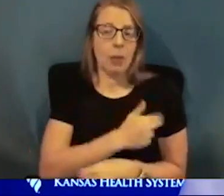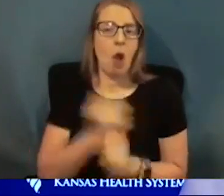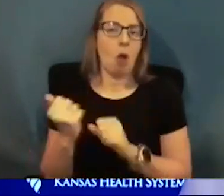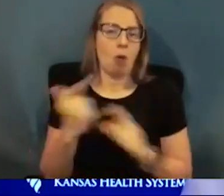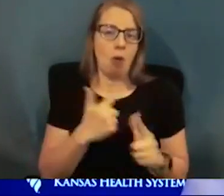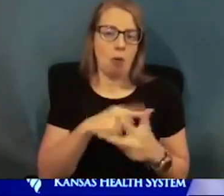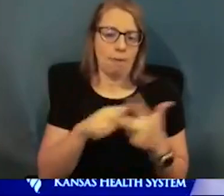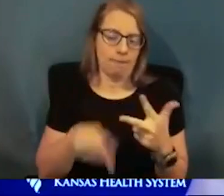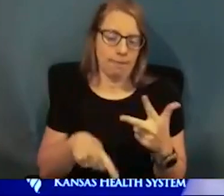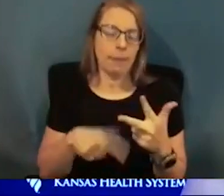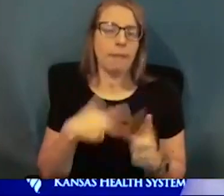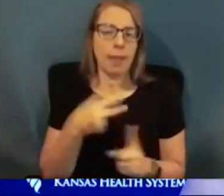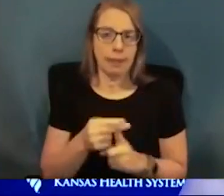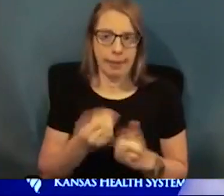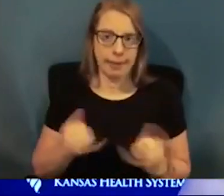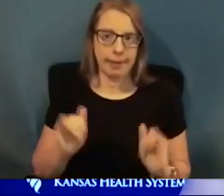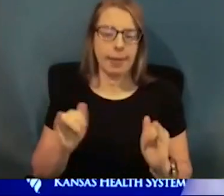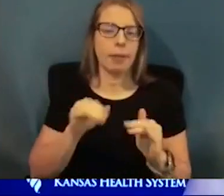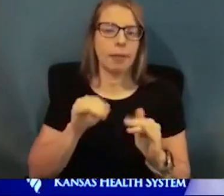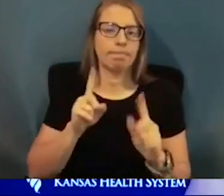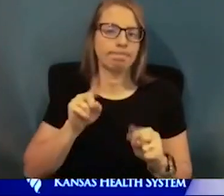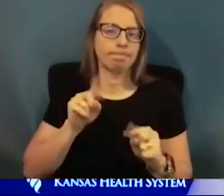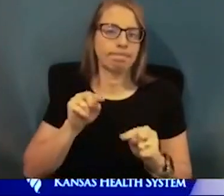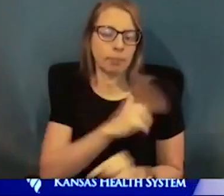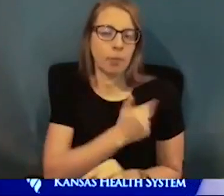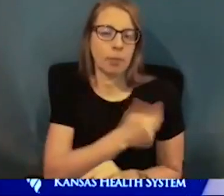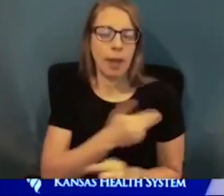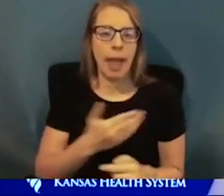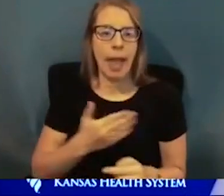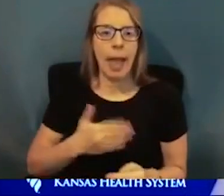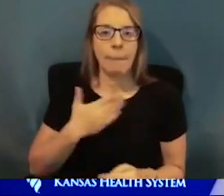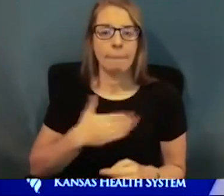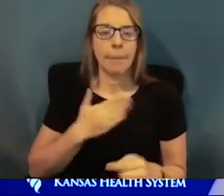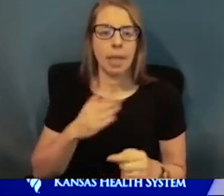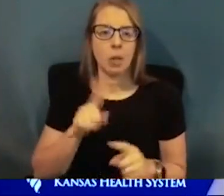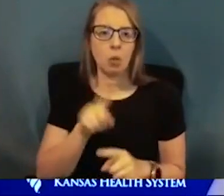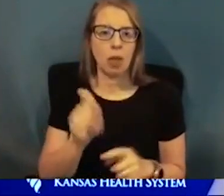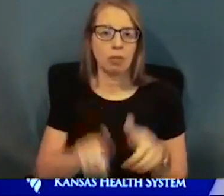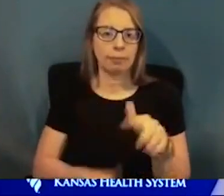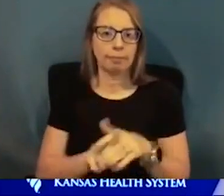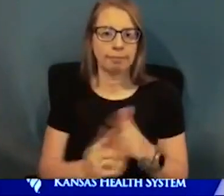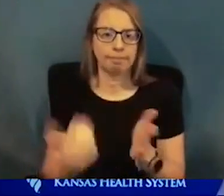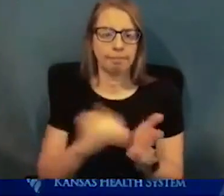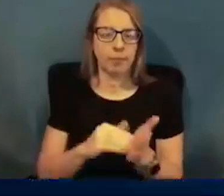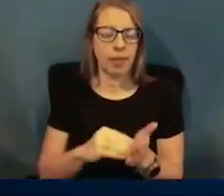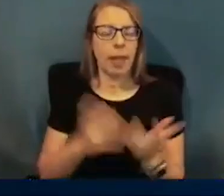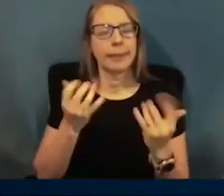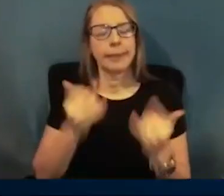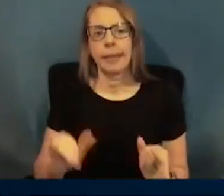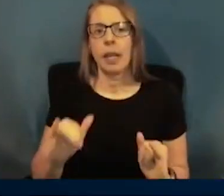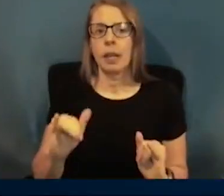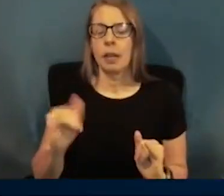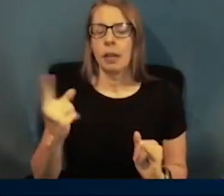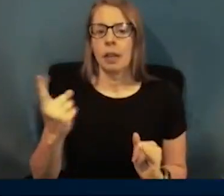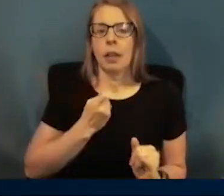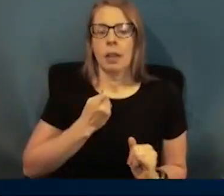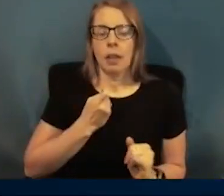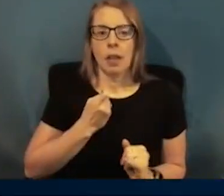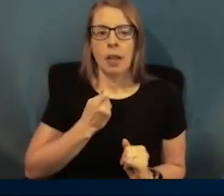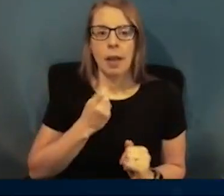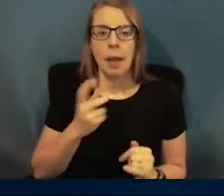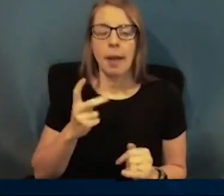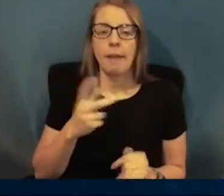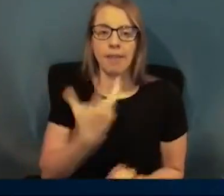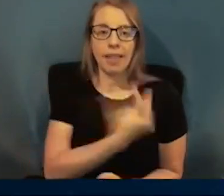gotten that have still come to the hospital. All right, I'm glad this question popped up again, because I still hear this all the time. Do vaccines reduce